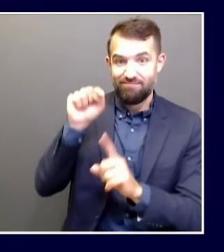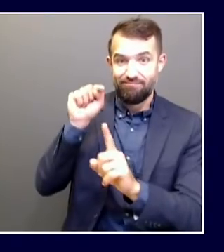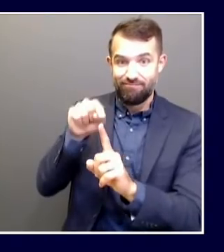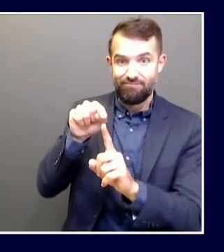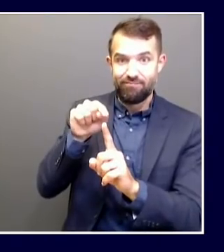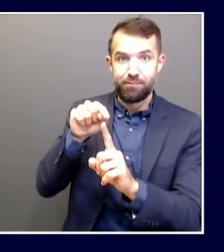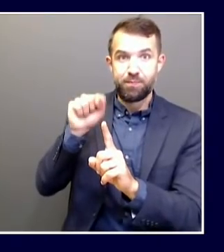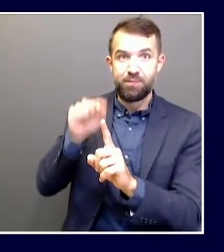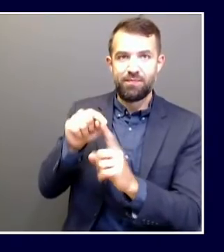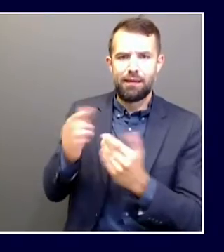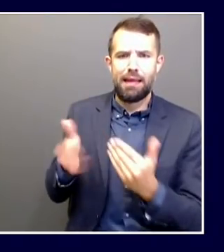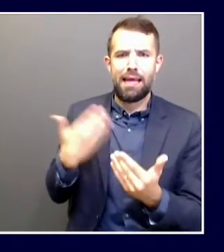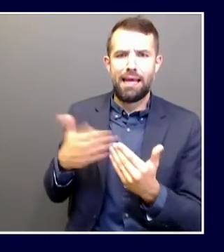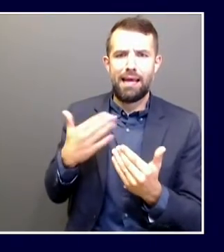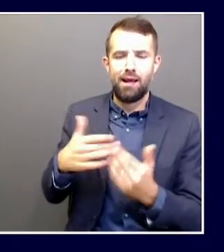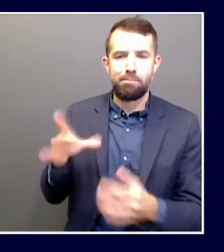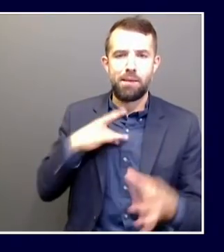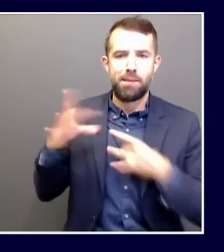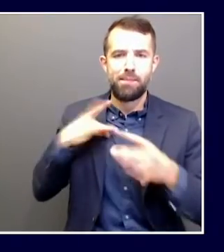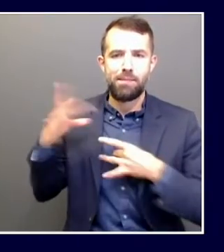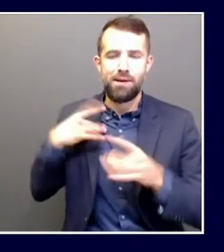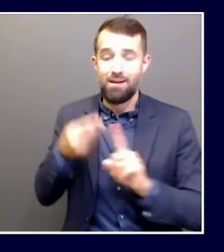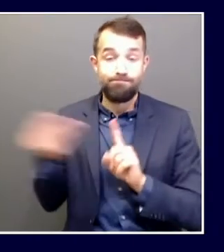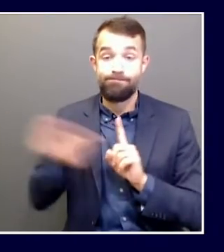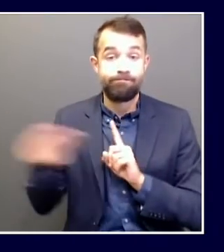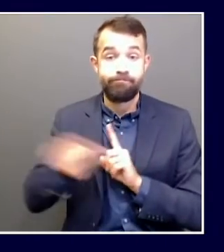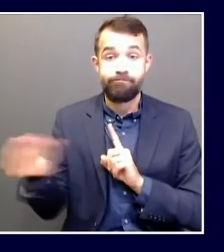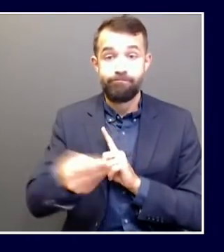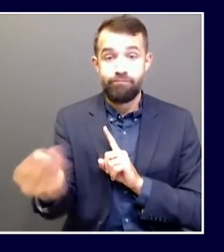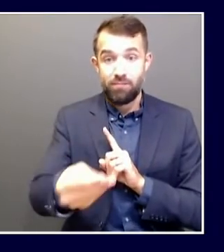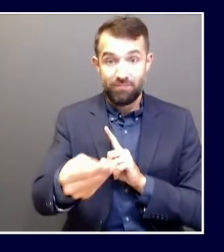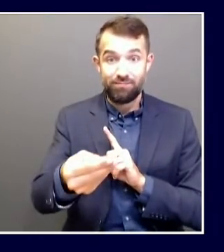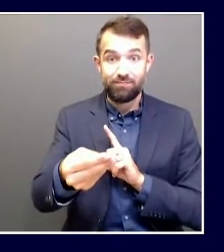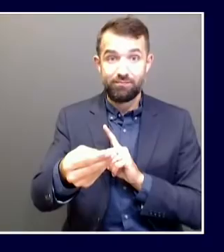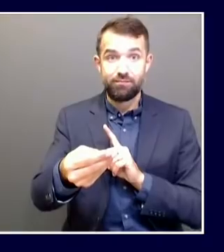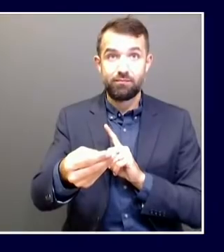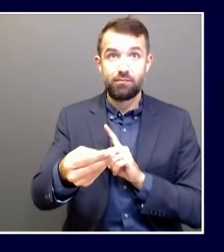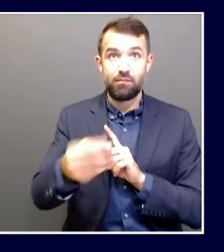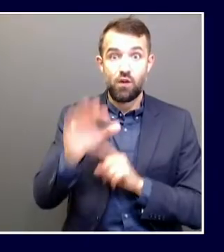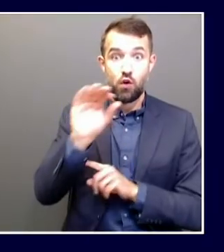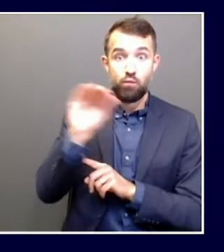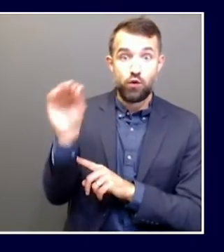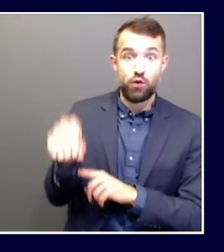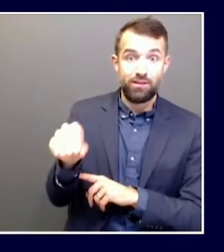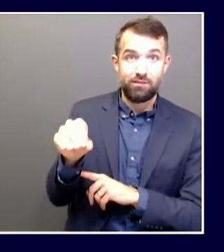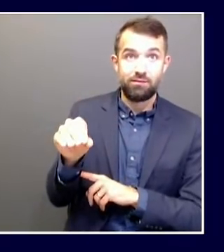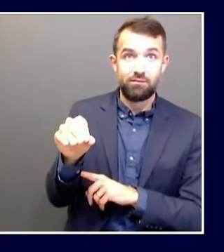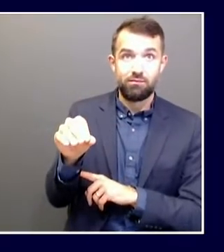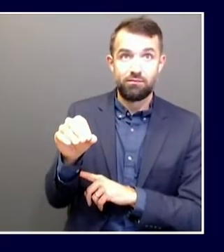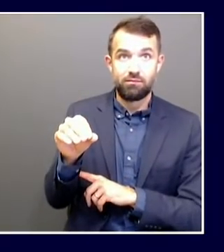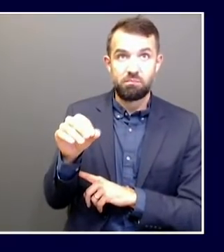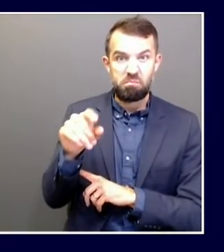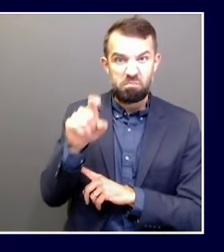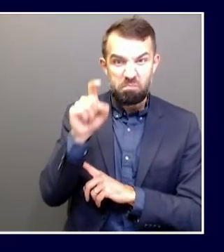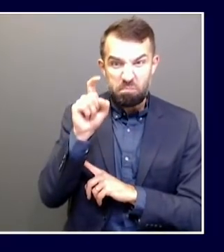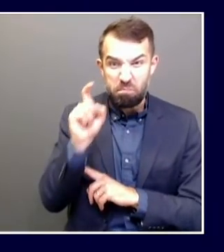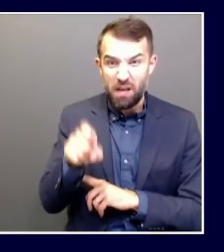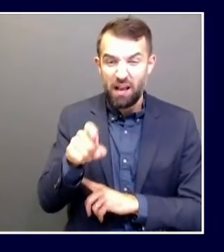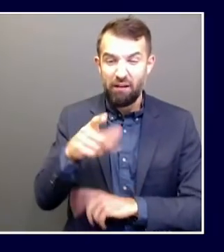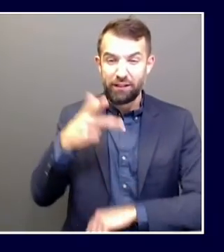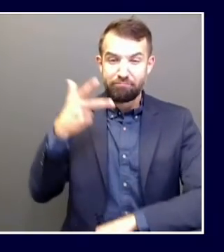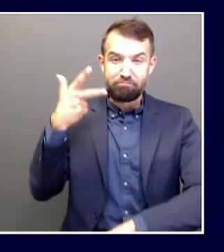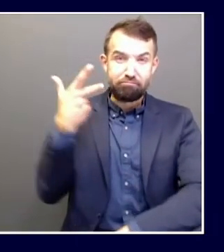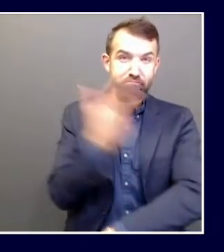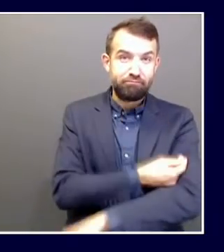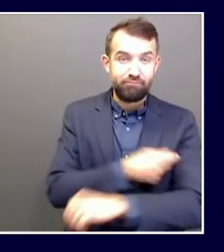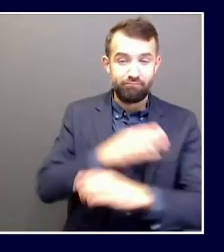infectiousness, the percentage of folks that you need to be vaccinated in any population to prevent an outbreak